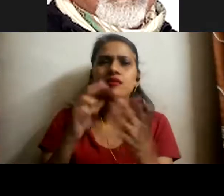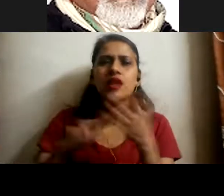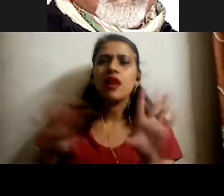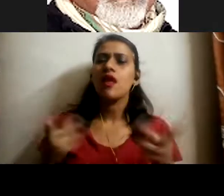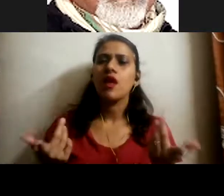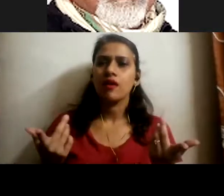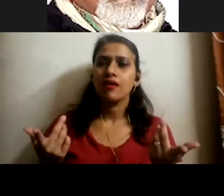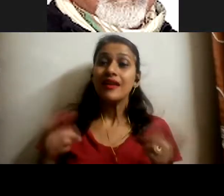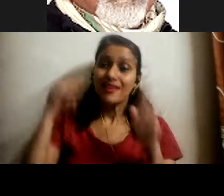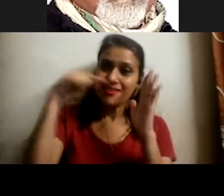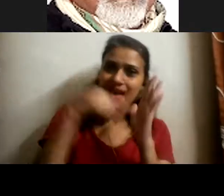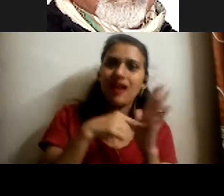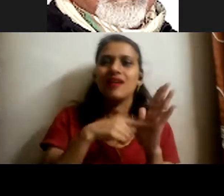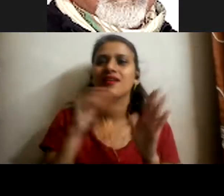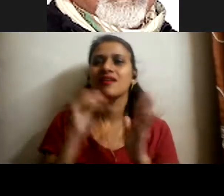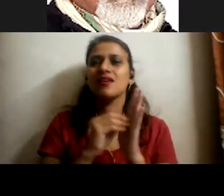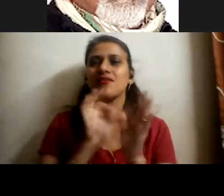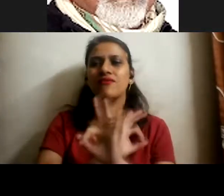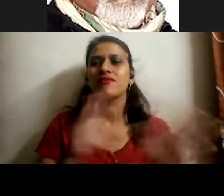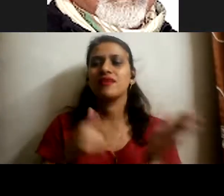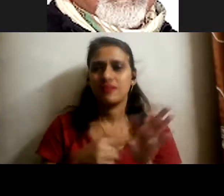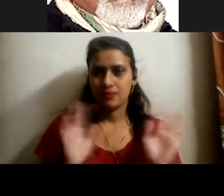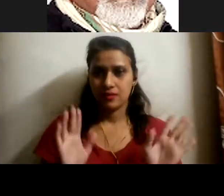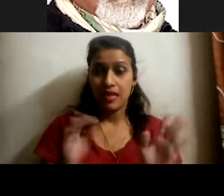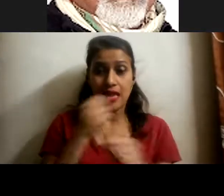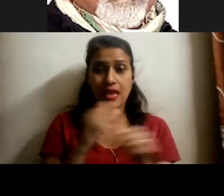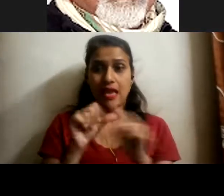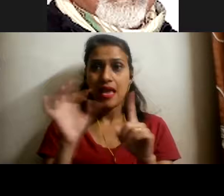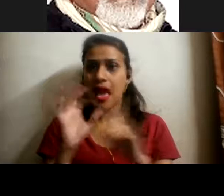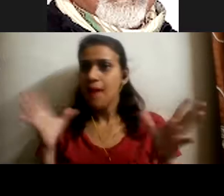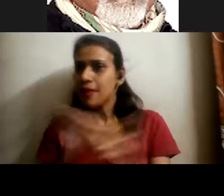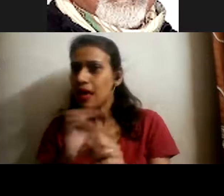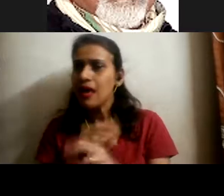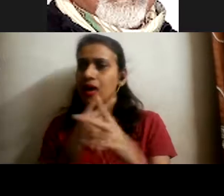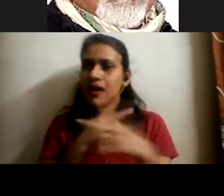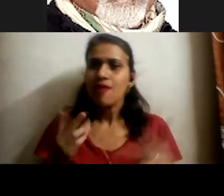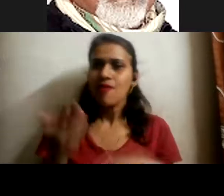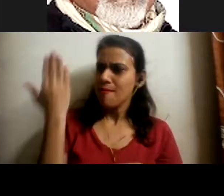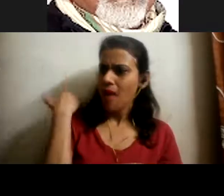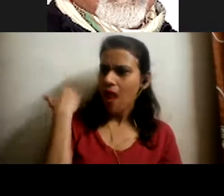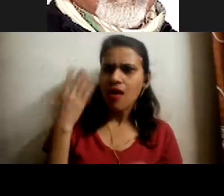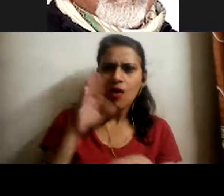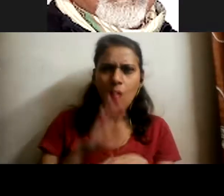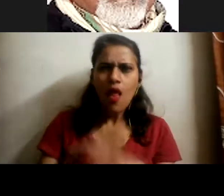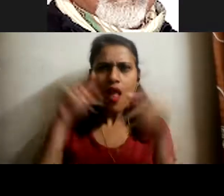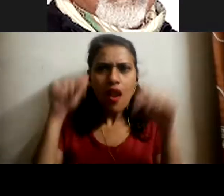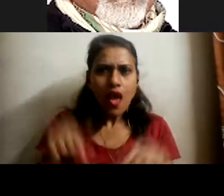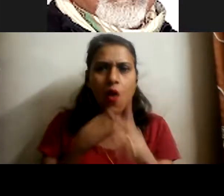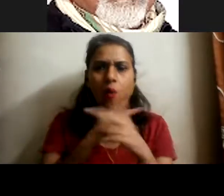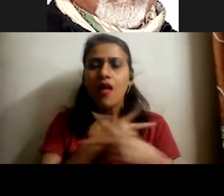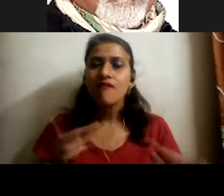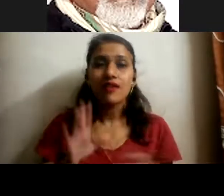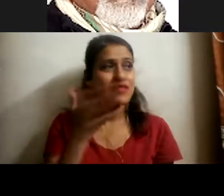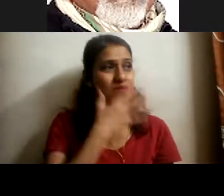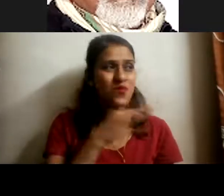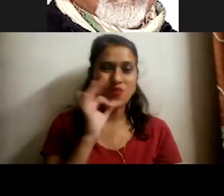will be given here. You can write what were the gaps that happened in the past, and what the judgment has, how the judgment has beautifully